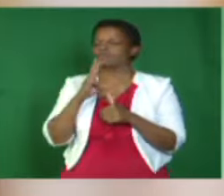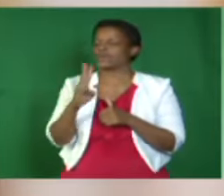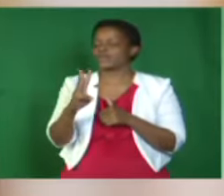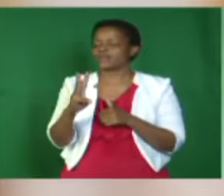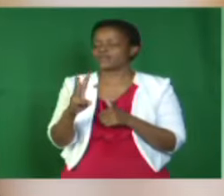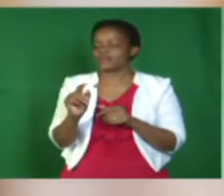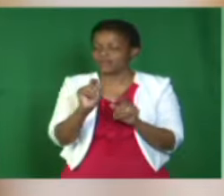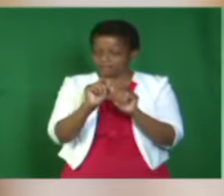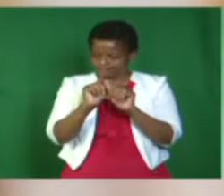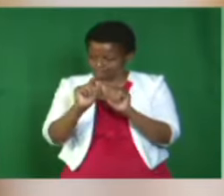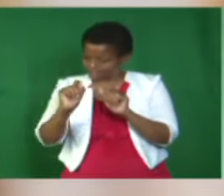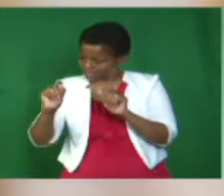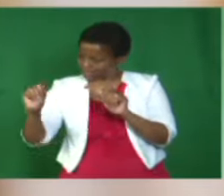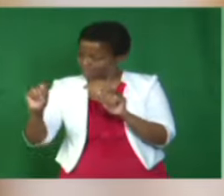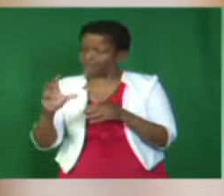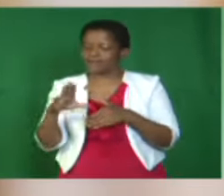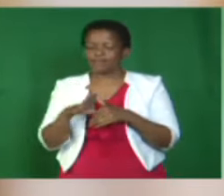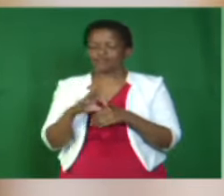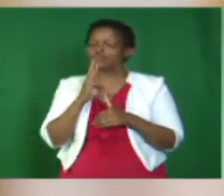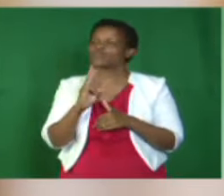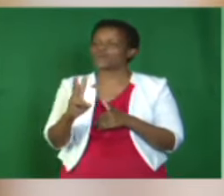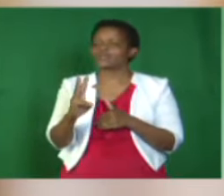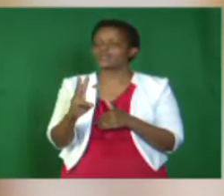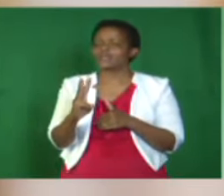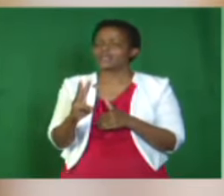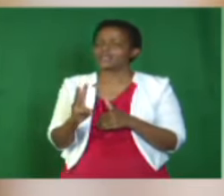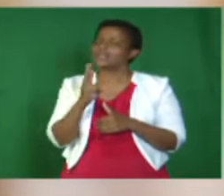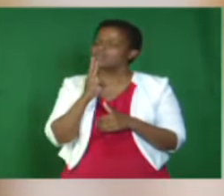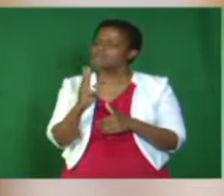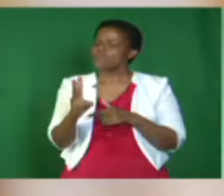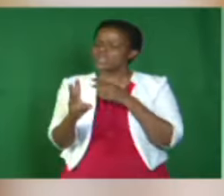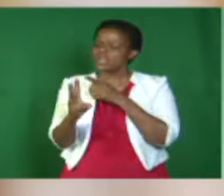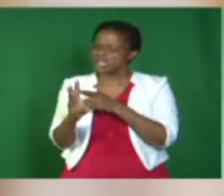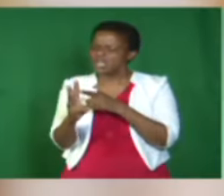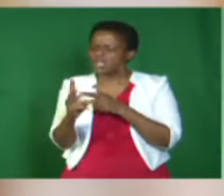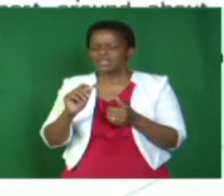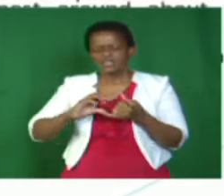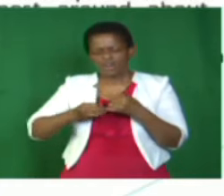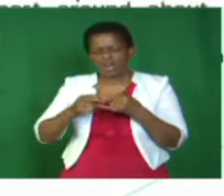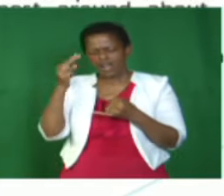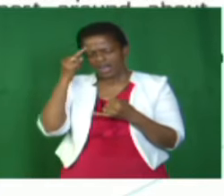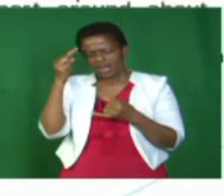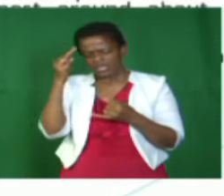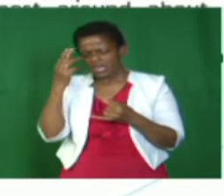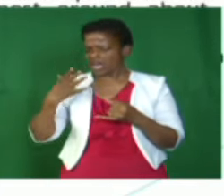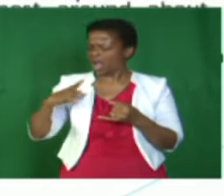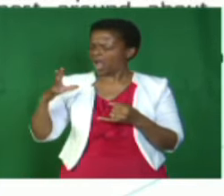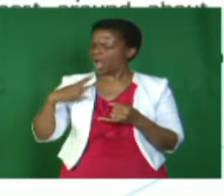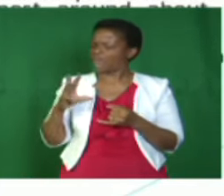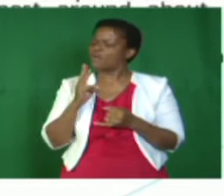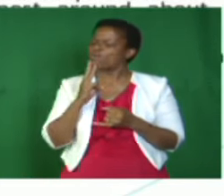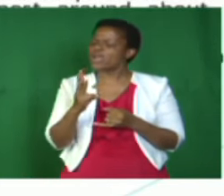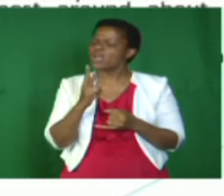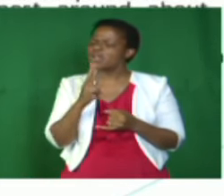the keywords, and you simplify the keywords by looking at synonyms. Synonyms are